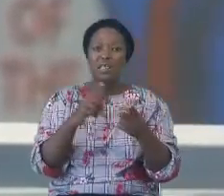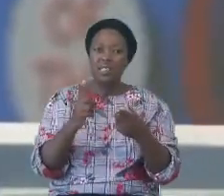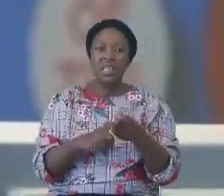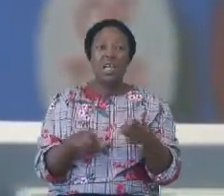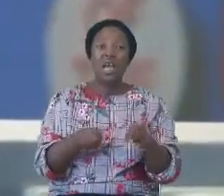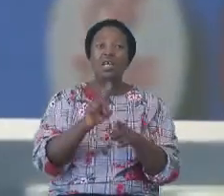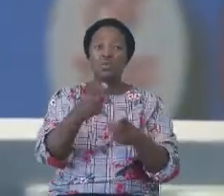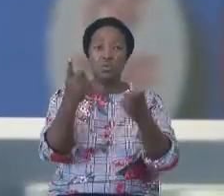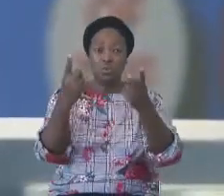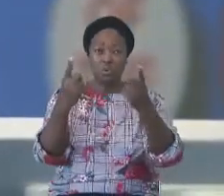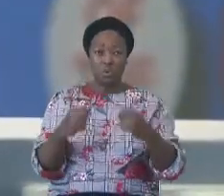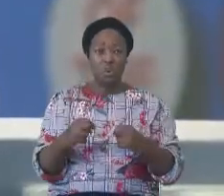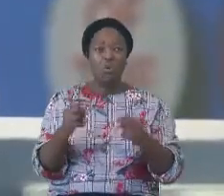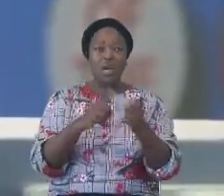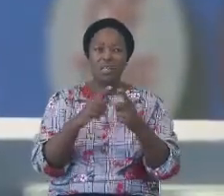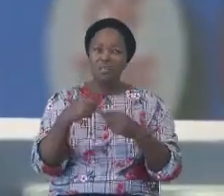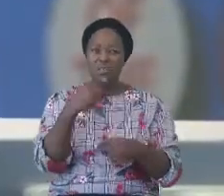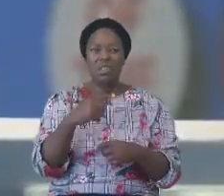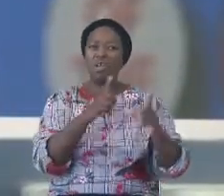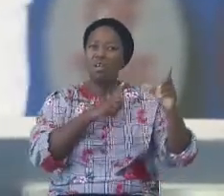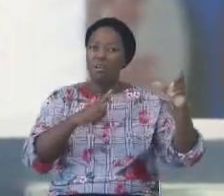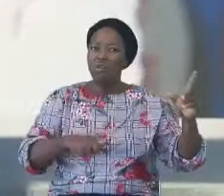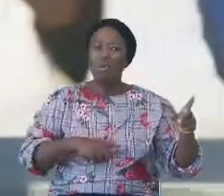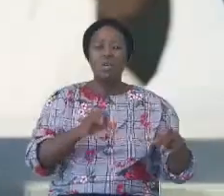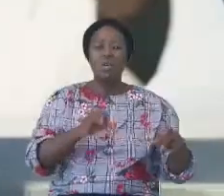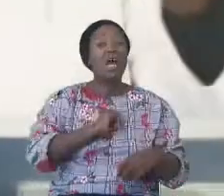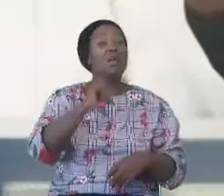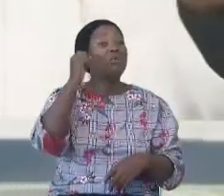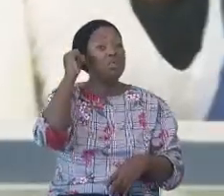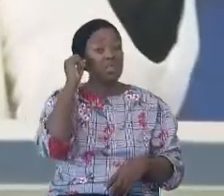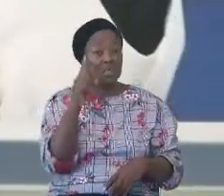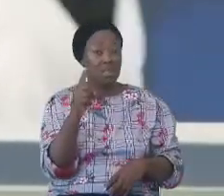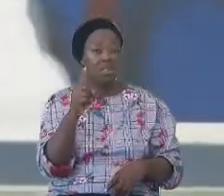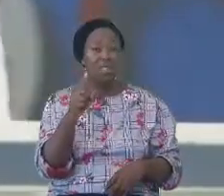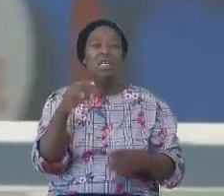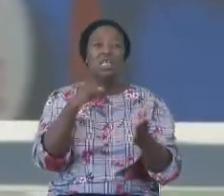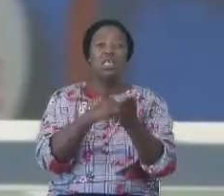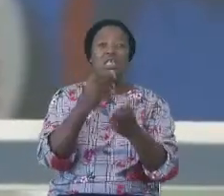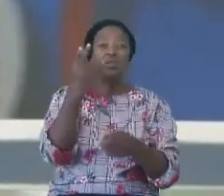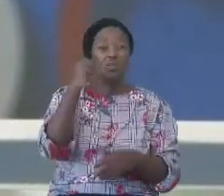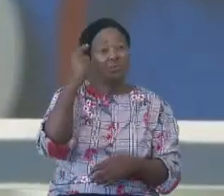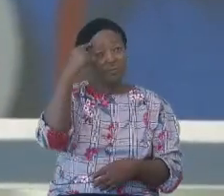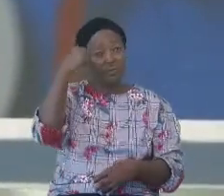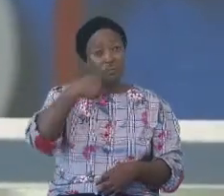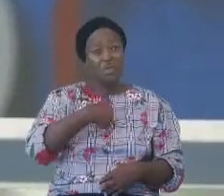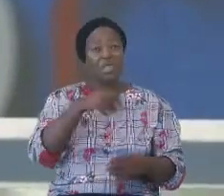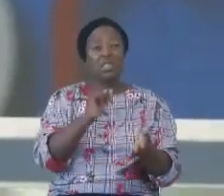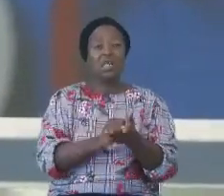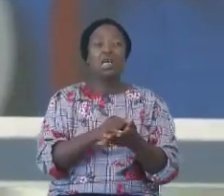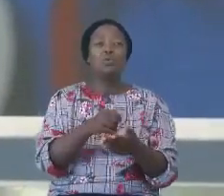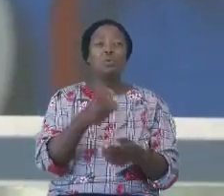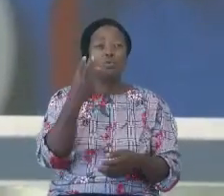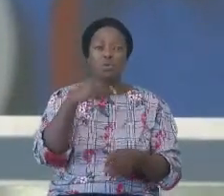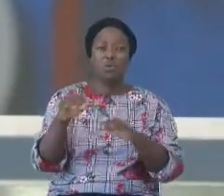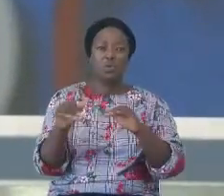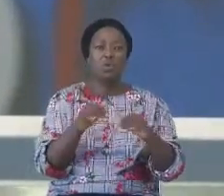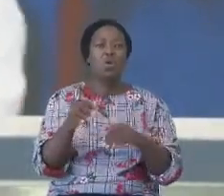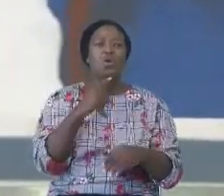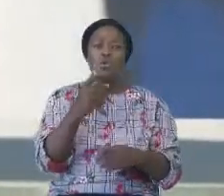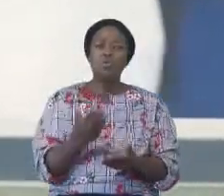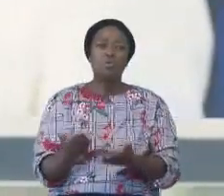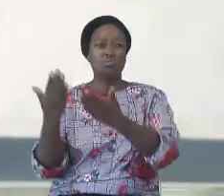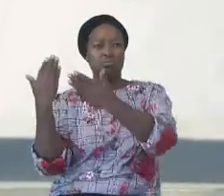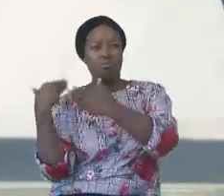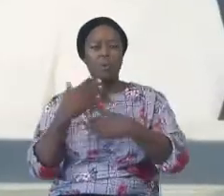He became your substitute. And as you come and you say, Lord, I understand